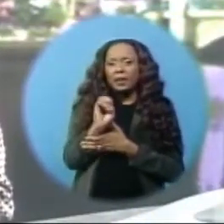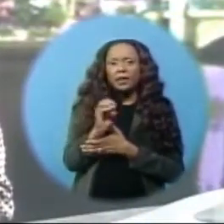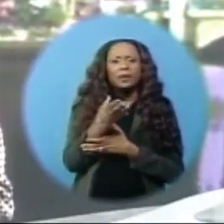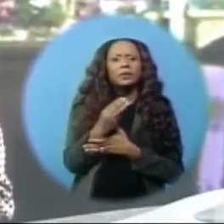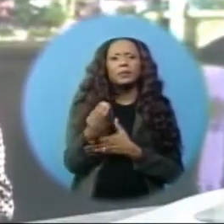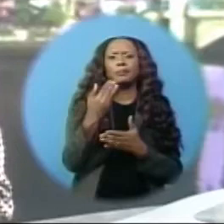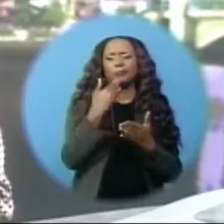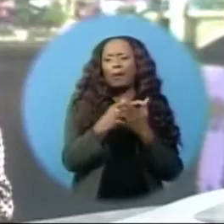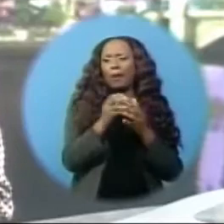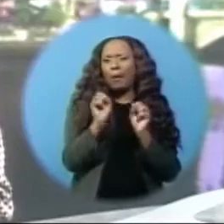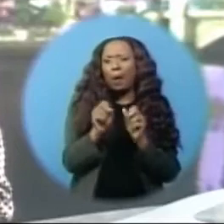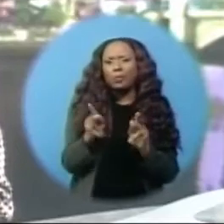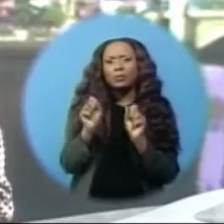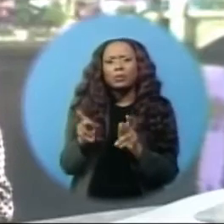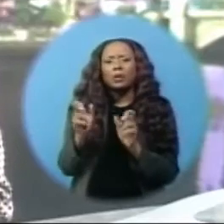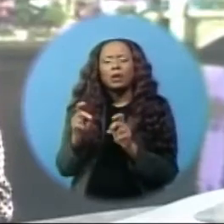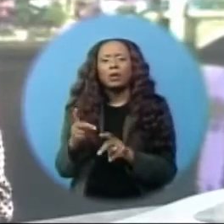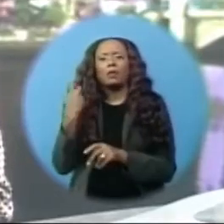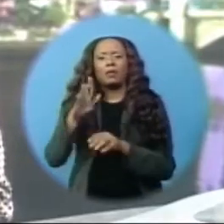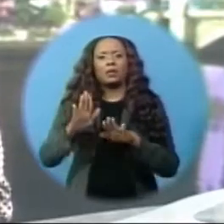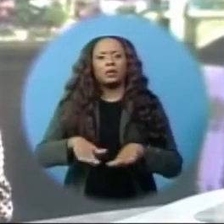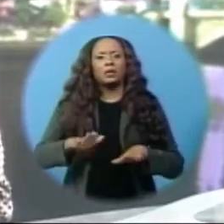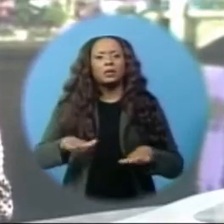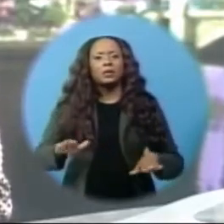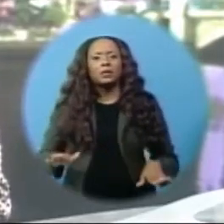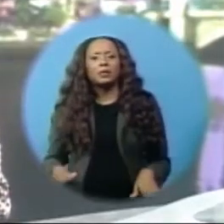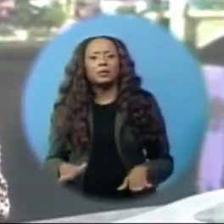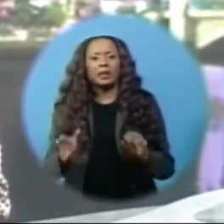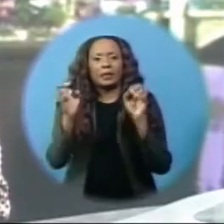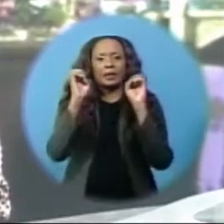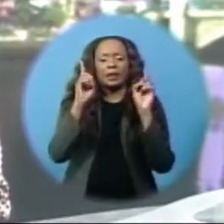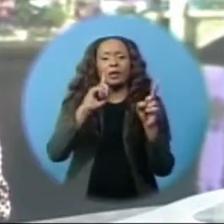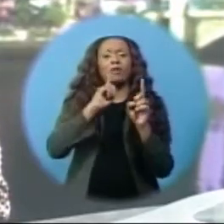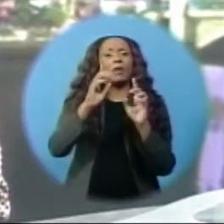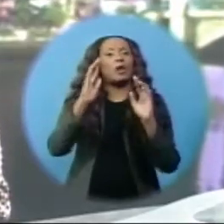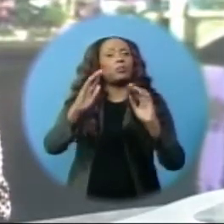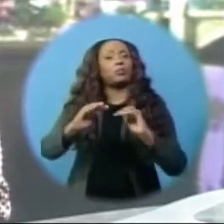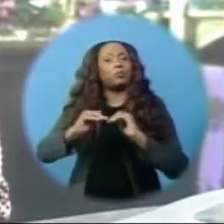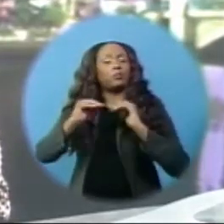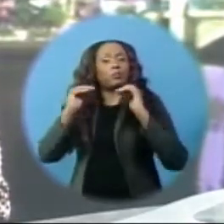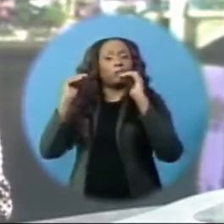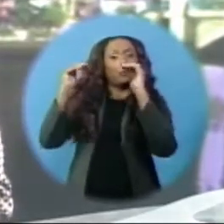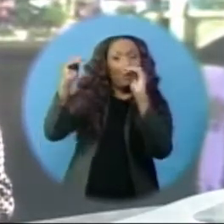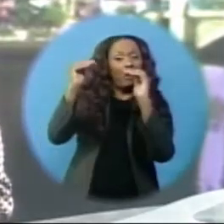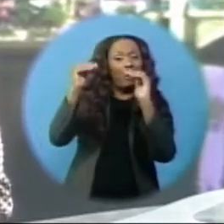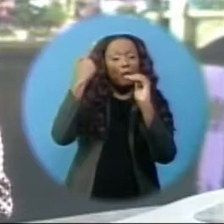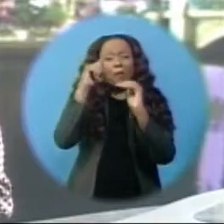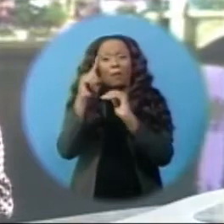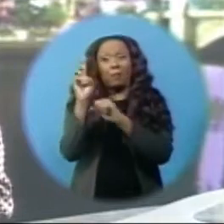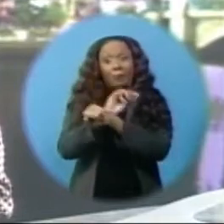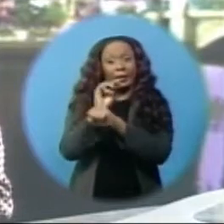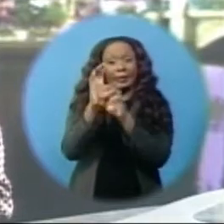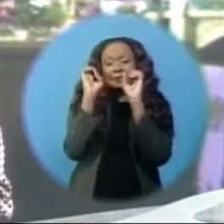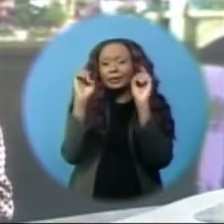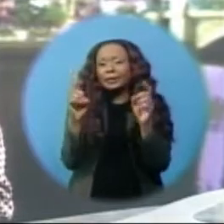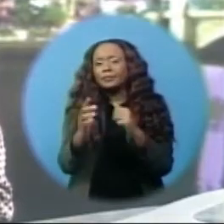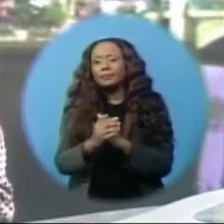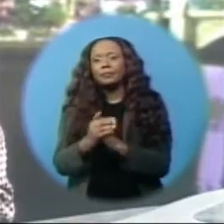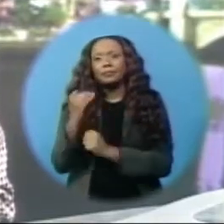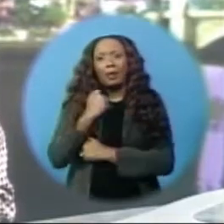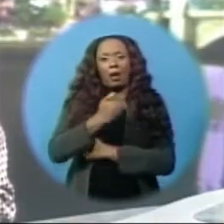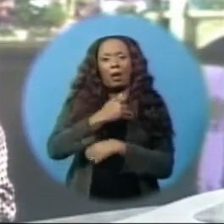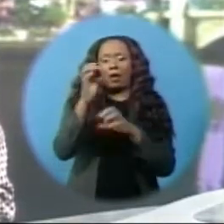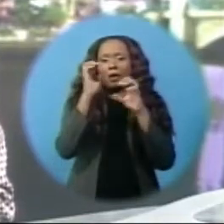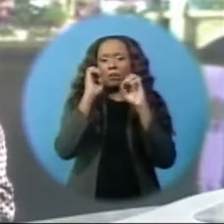early education for the country's children is high on the agenda for the Ministry of Education. Word of this from Education Minister